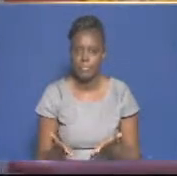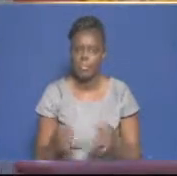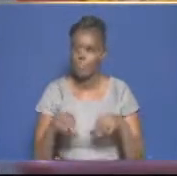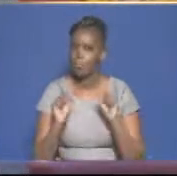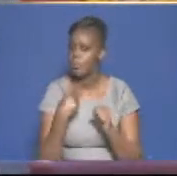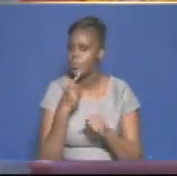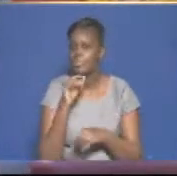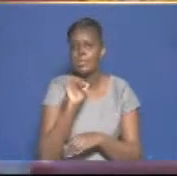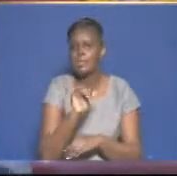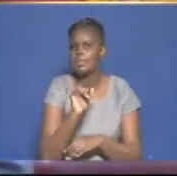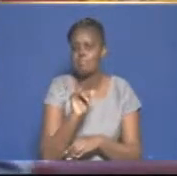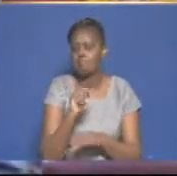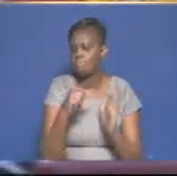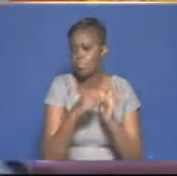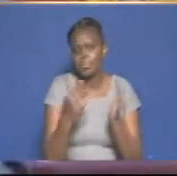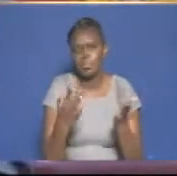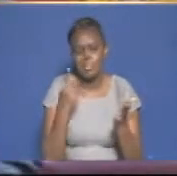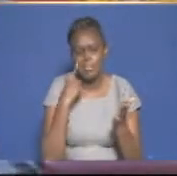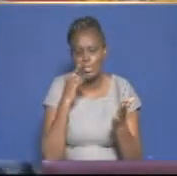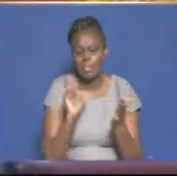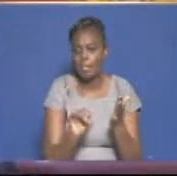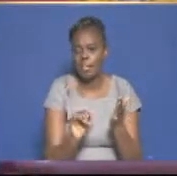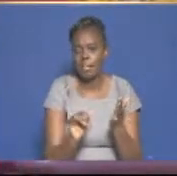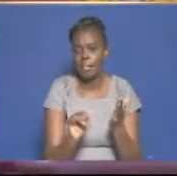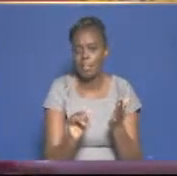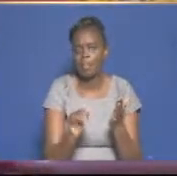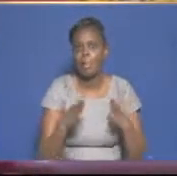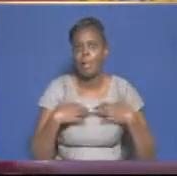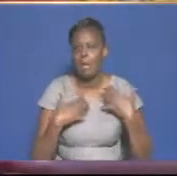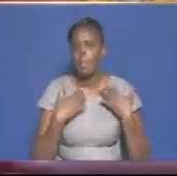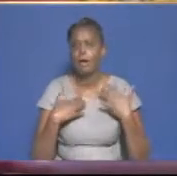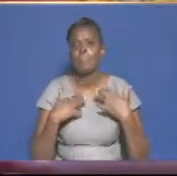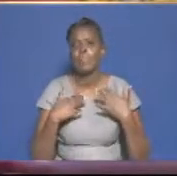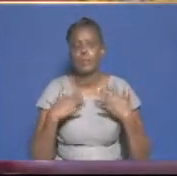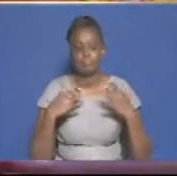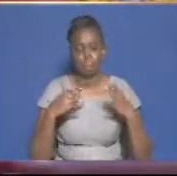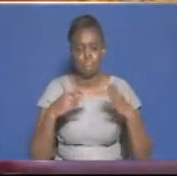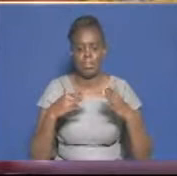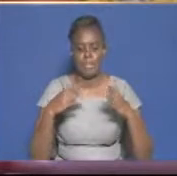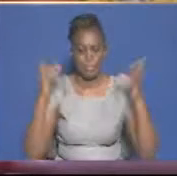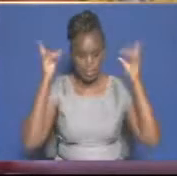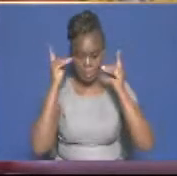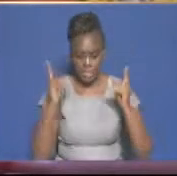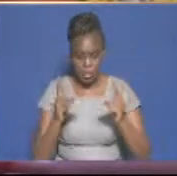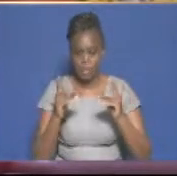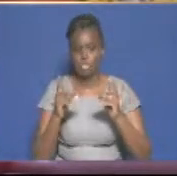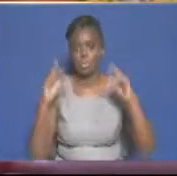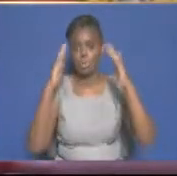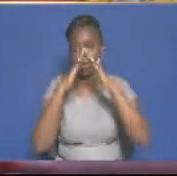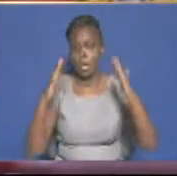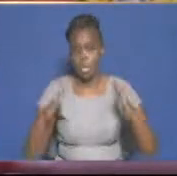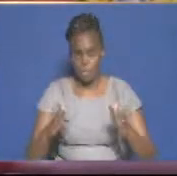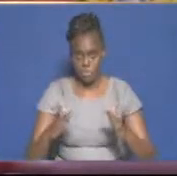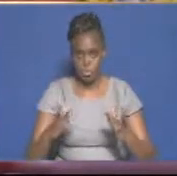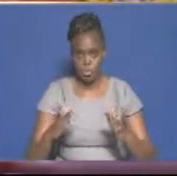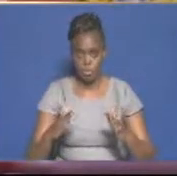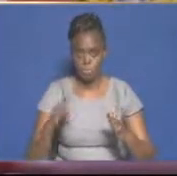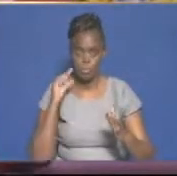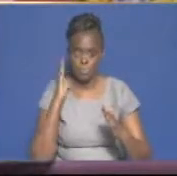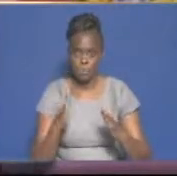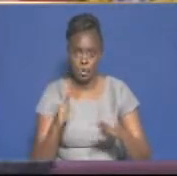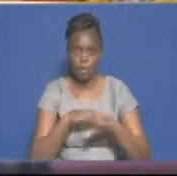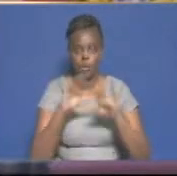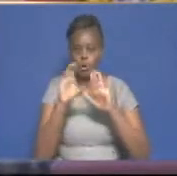And I'm glad, Mr. Speaker, I'm glad that you have given the House guidance. You have guided the House on the